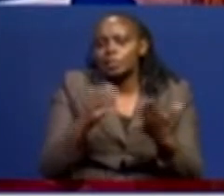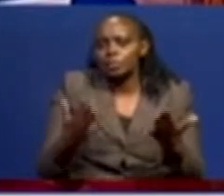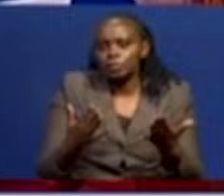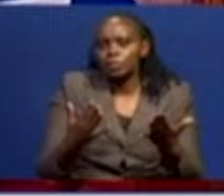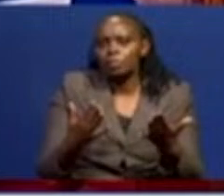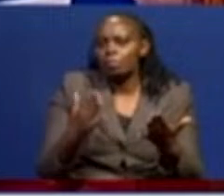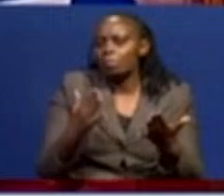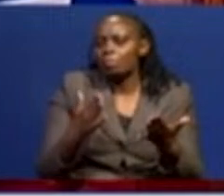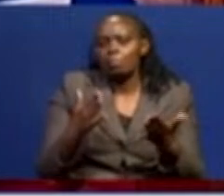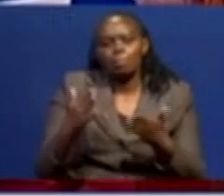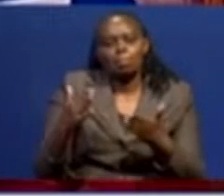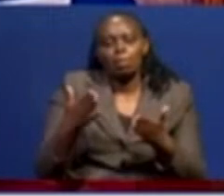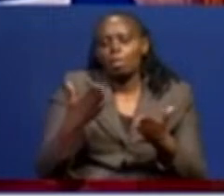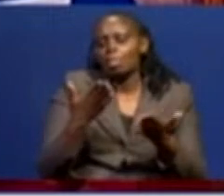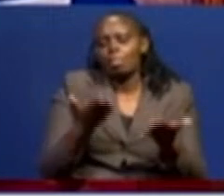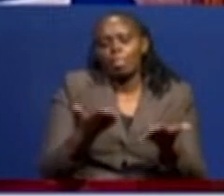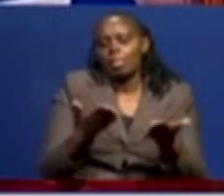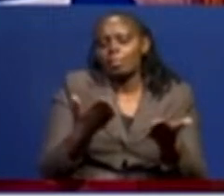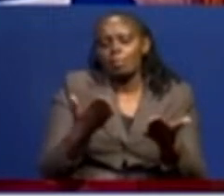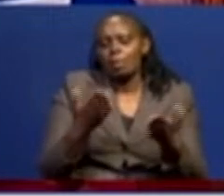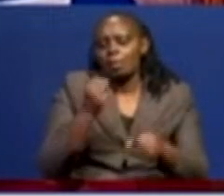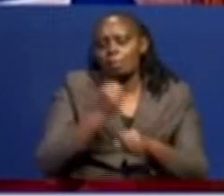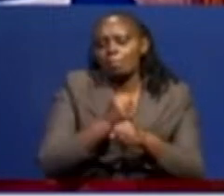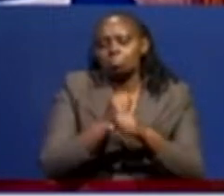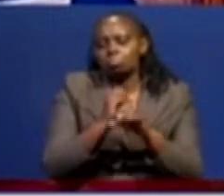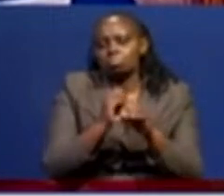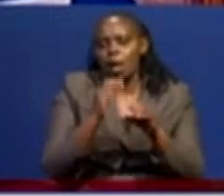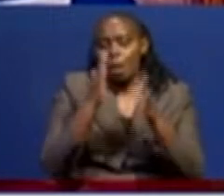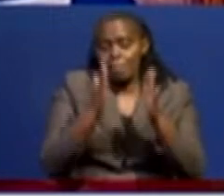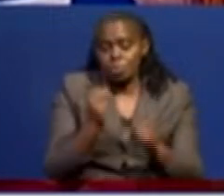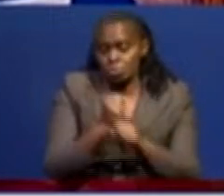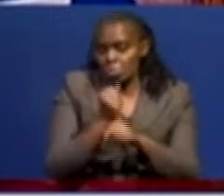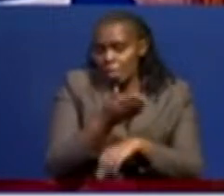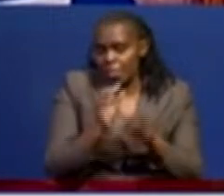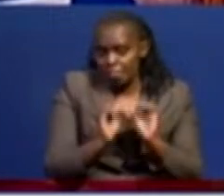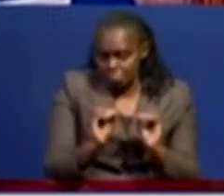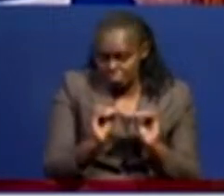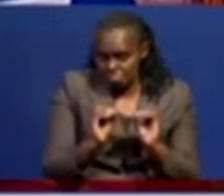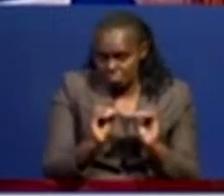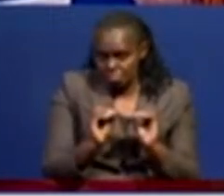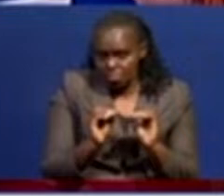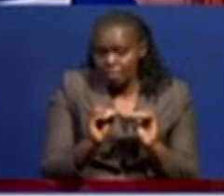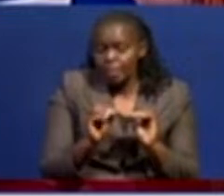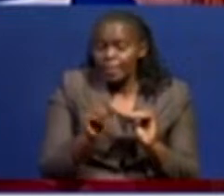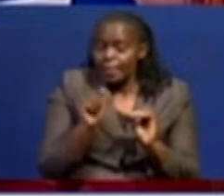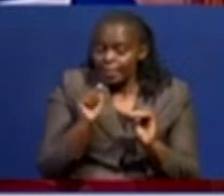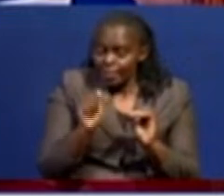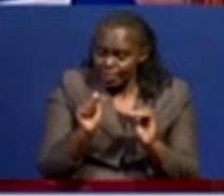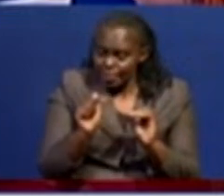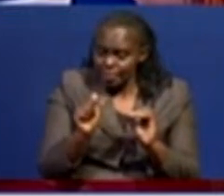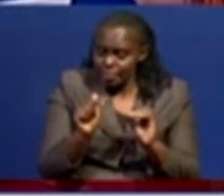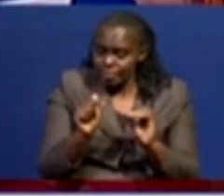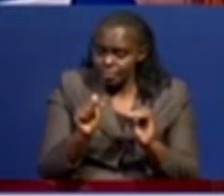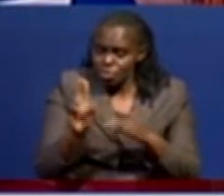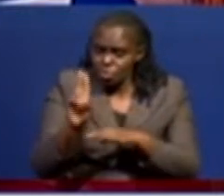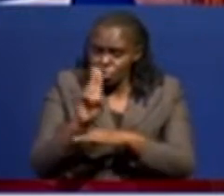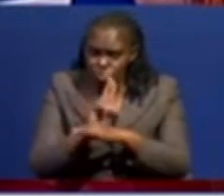chairmanship? Still vacant. Still vacant. And were they expending all these amounts while